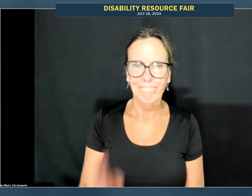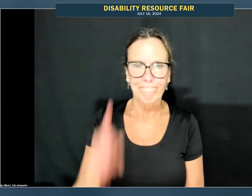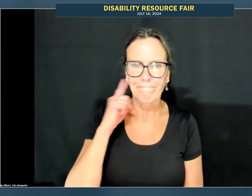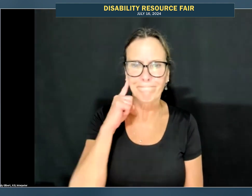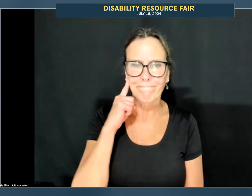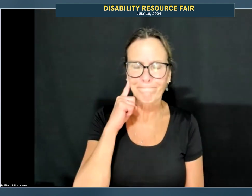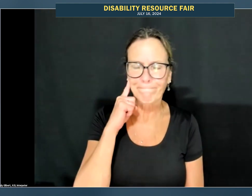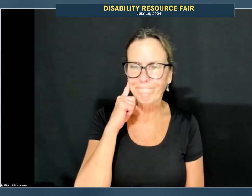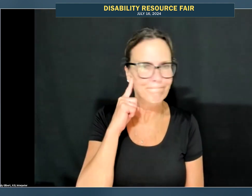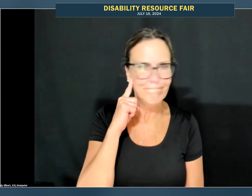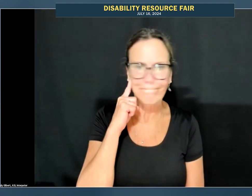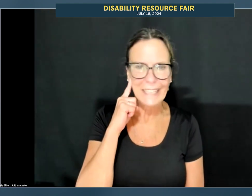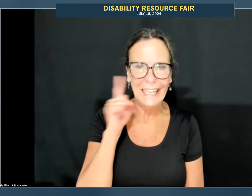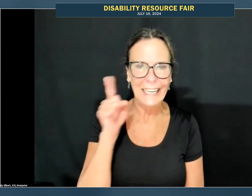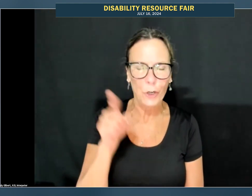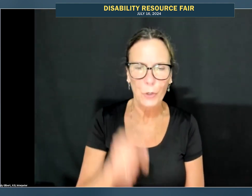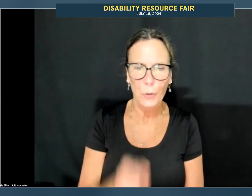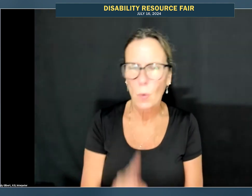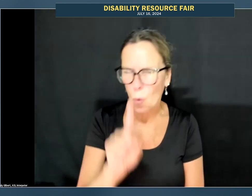We're having a hard time hearing you.